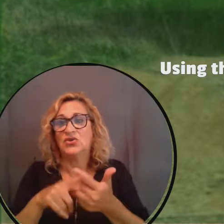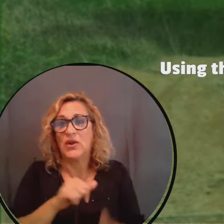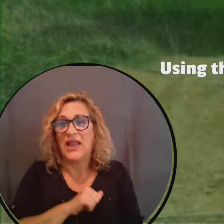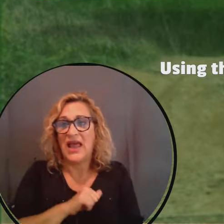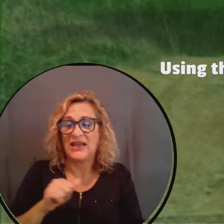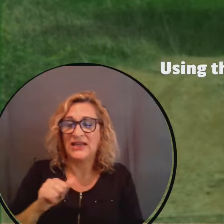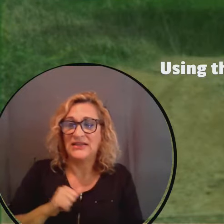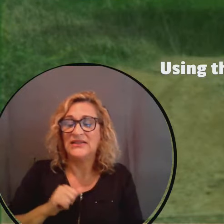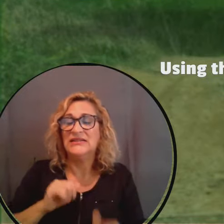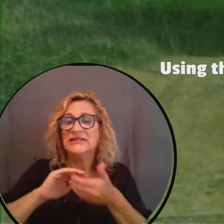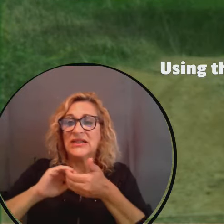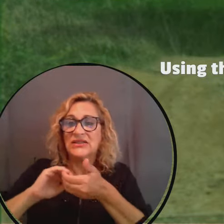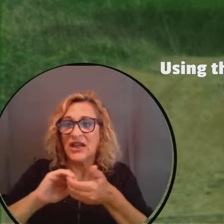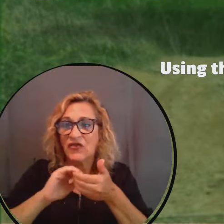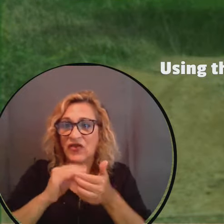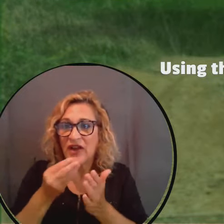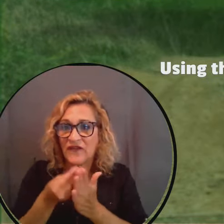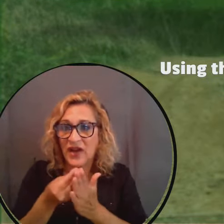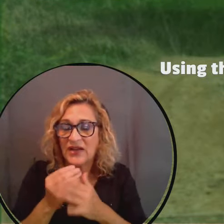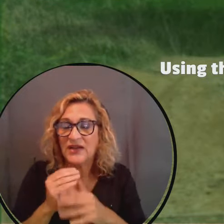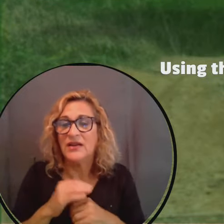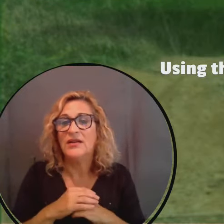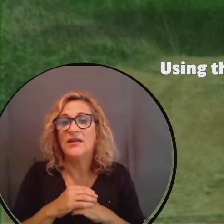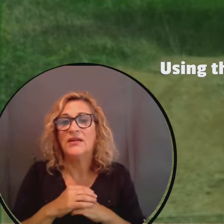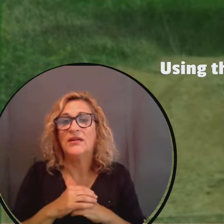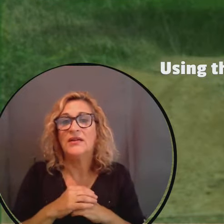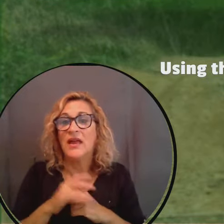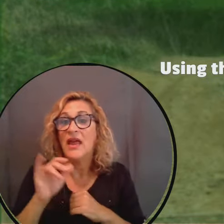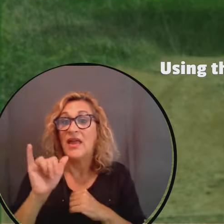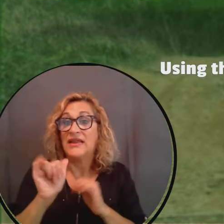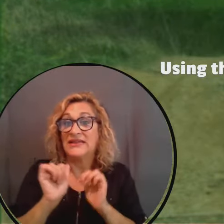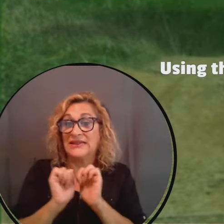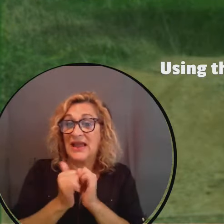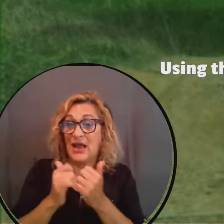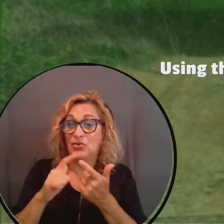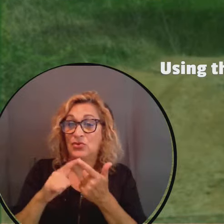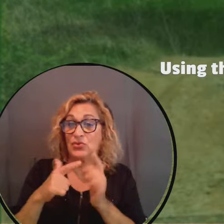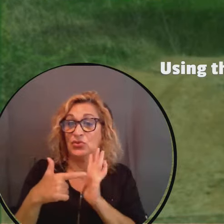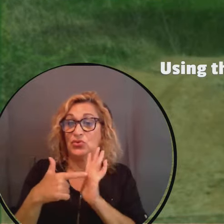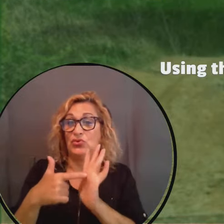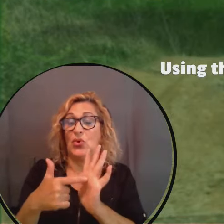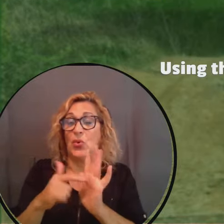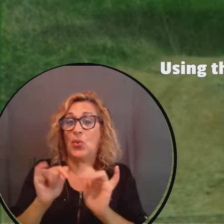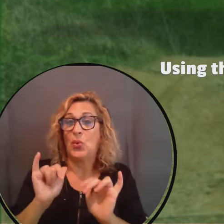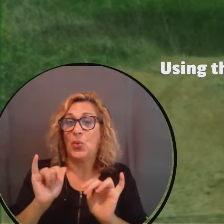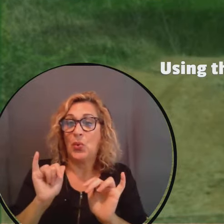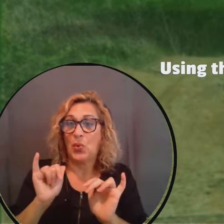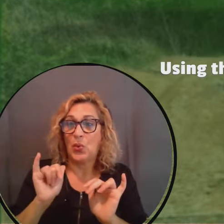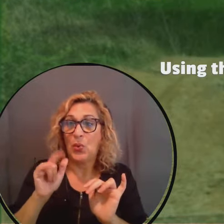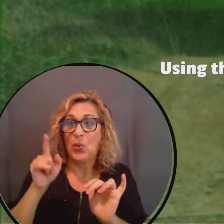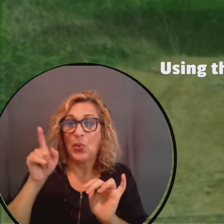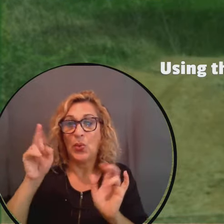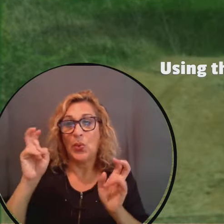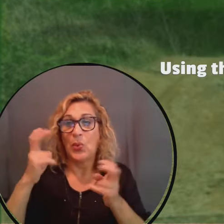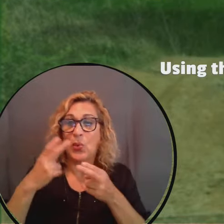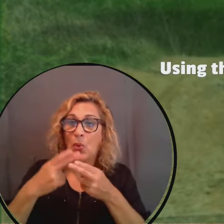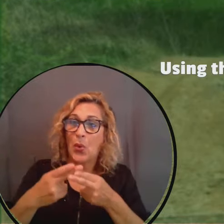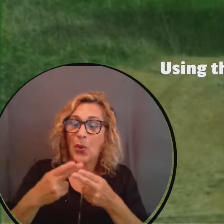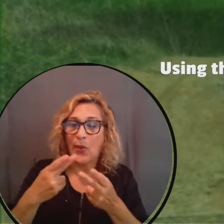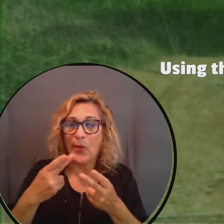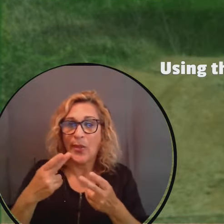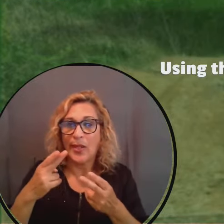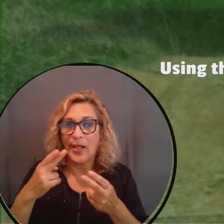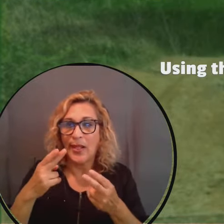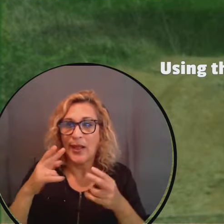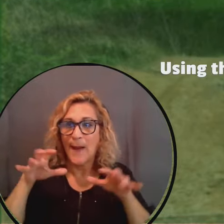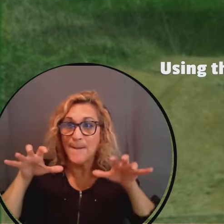But this is, I think, just a way to show how kind of the boogeyman of terrorism has infected so